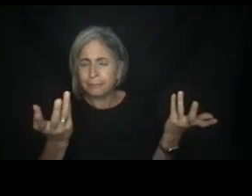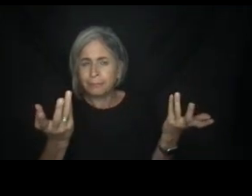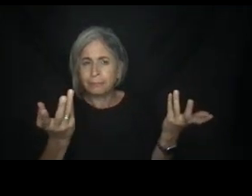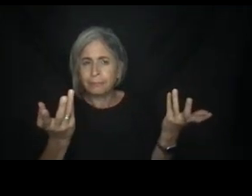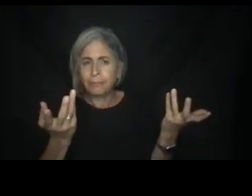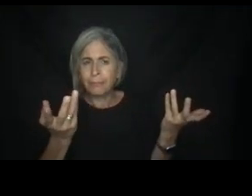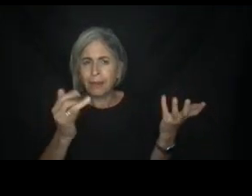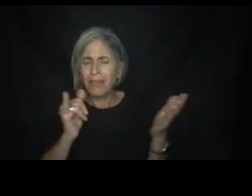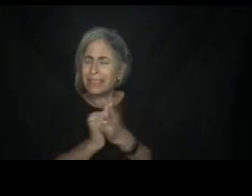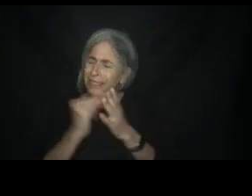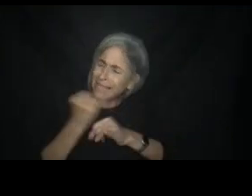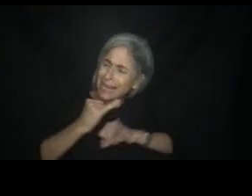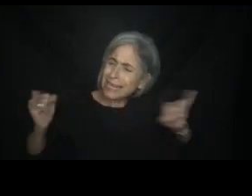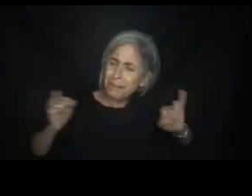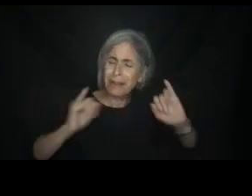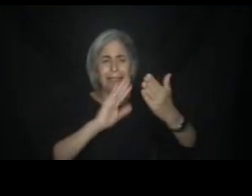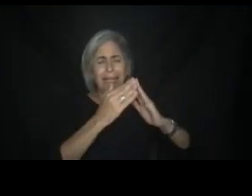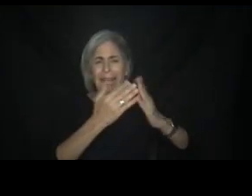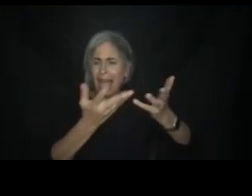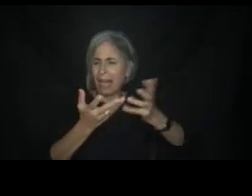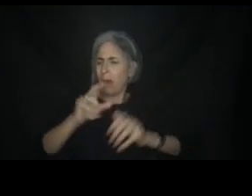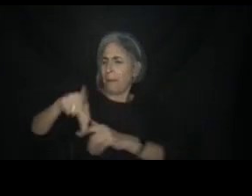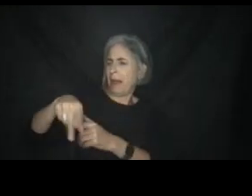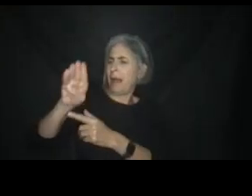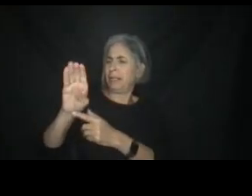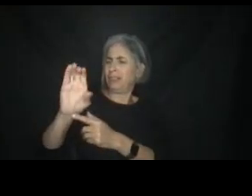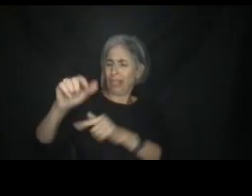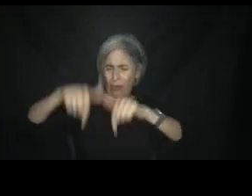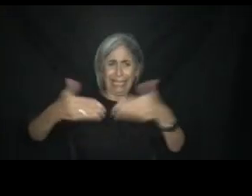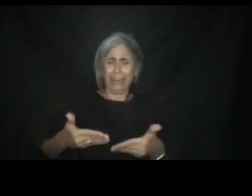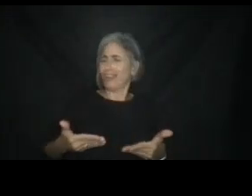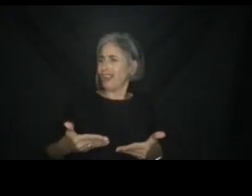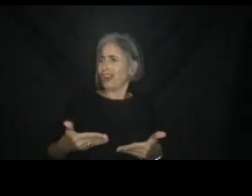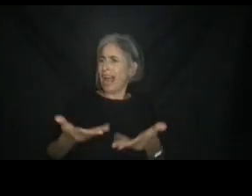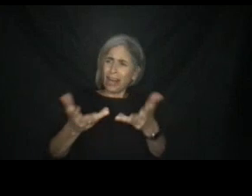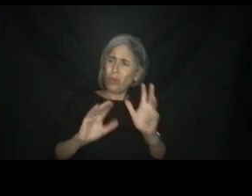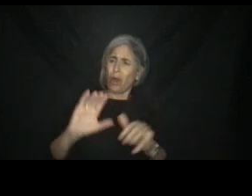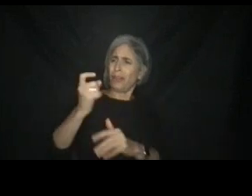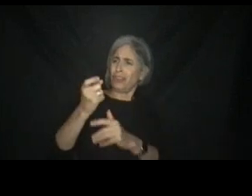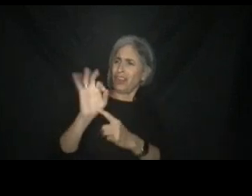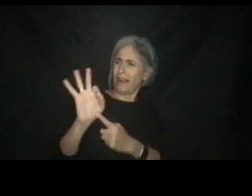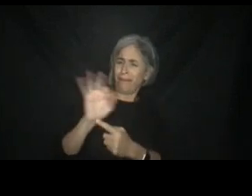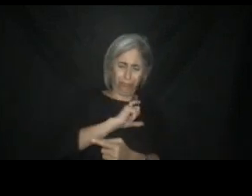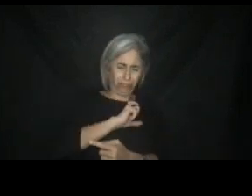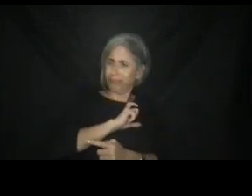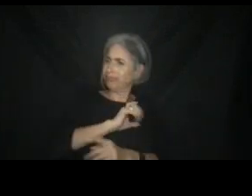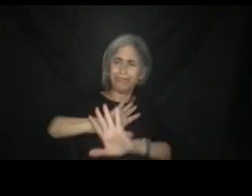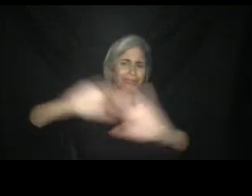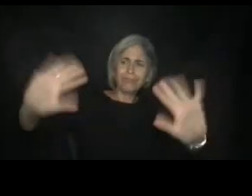This is an independent city. I don't want Palm Beach County in here. I don't want the sheriff. We got our officers.